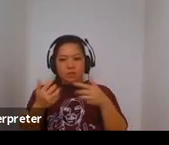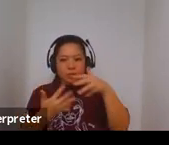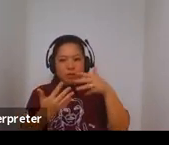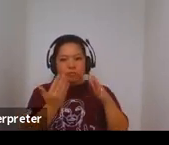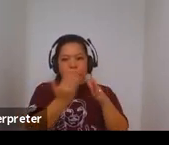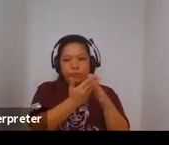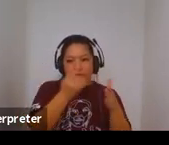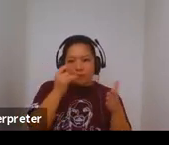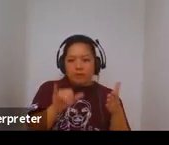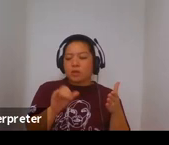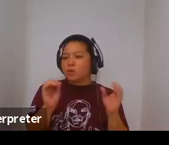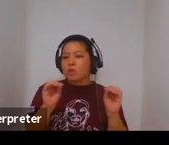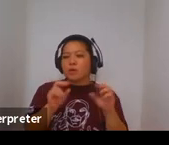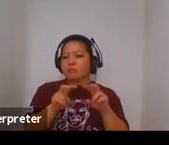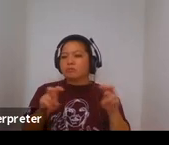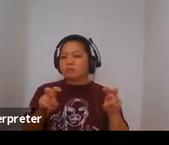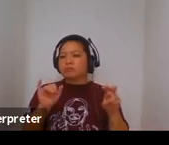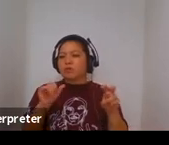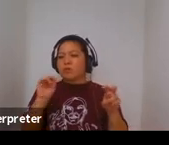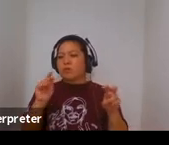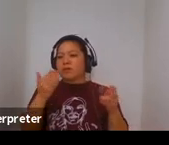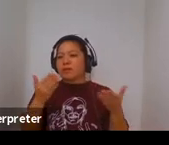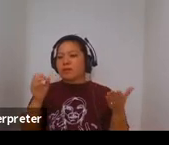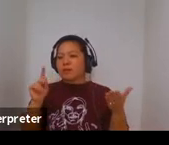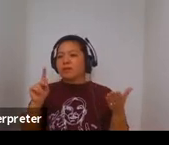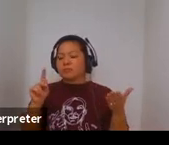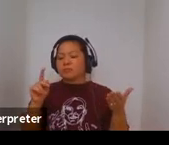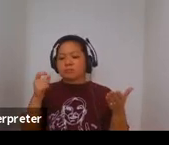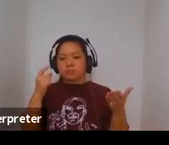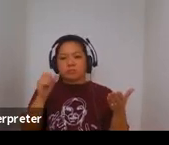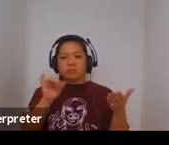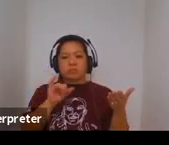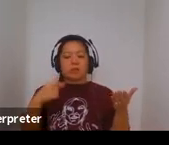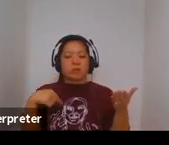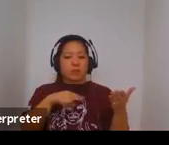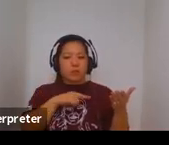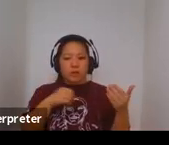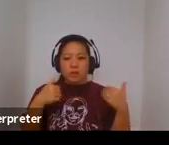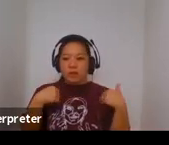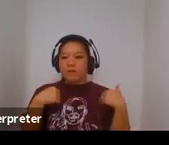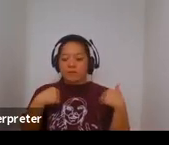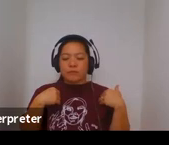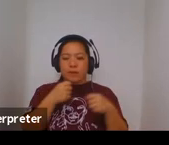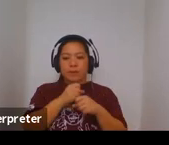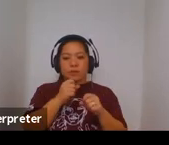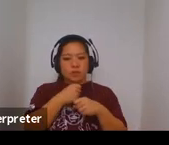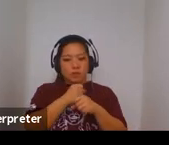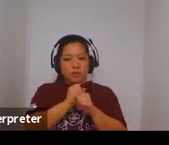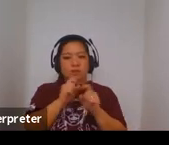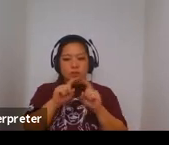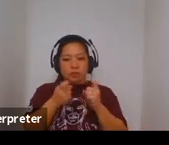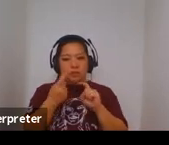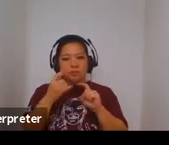because nobody at that table thought it was an okay thing. We all were already on board to create change.